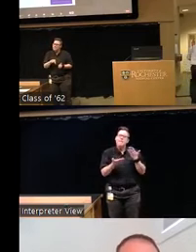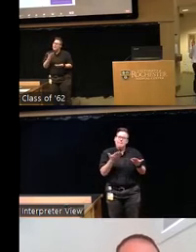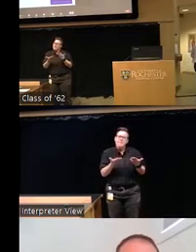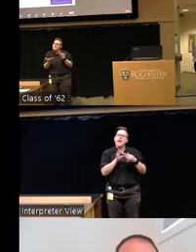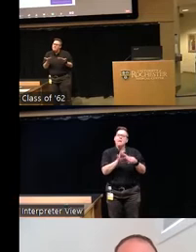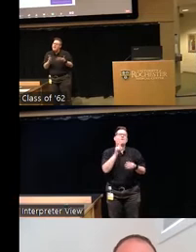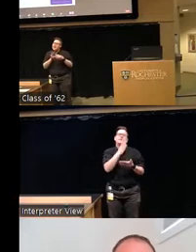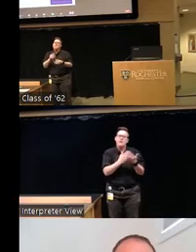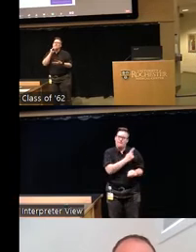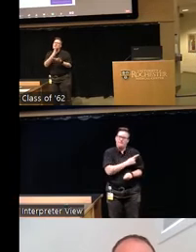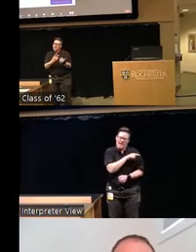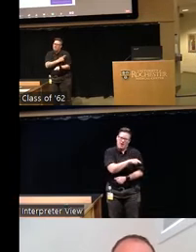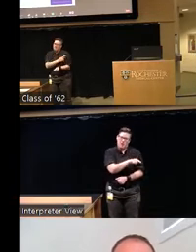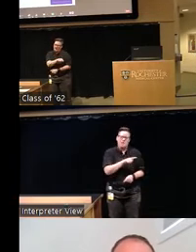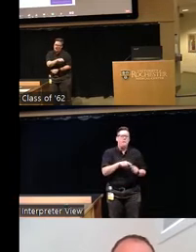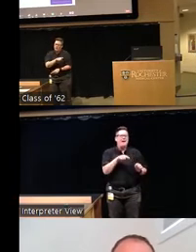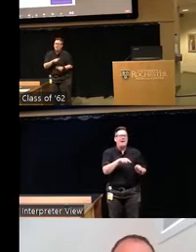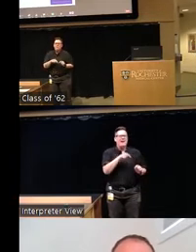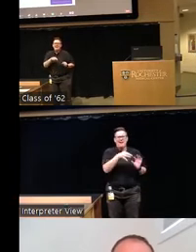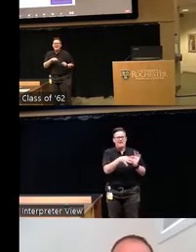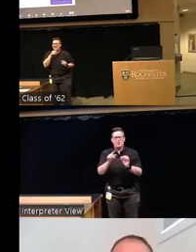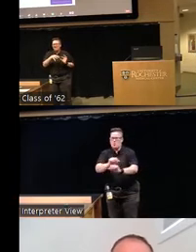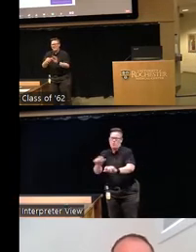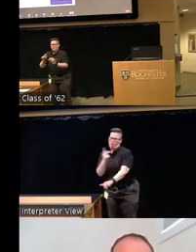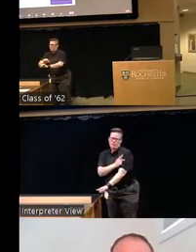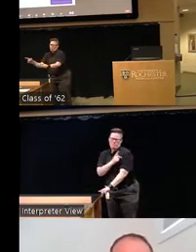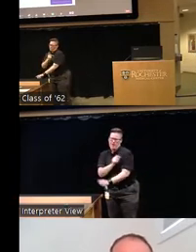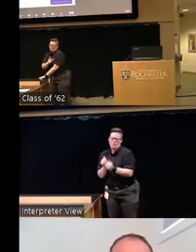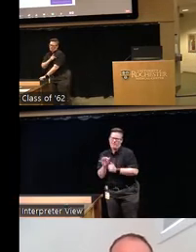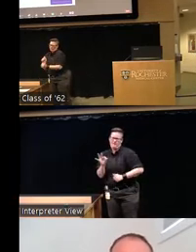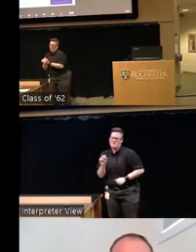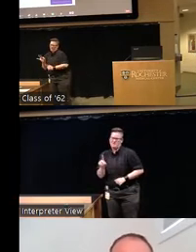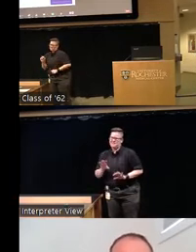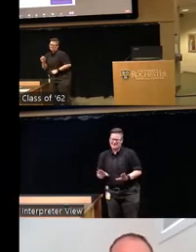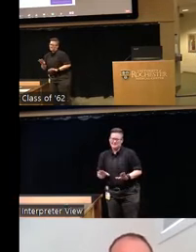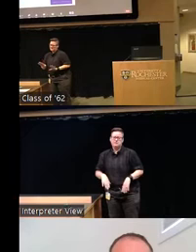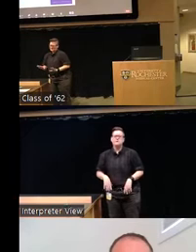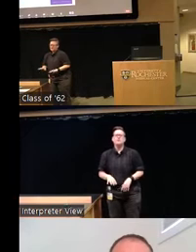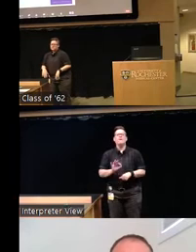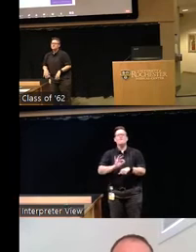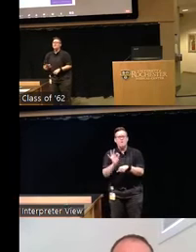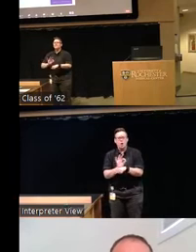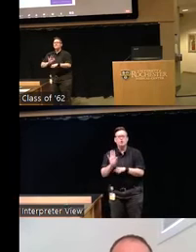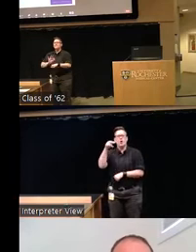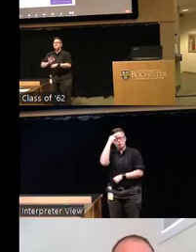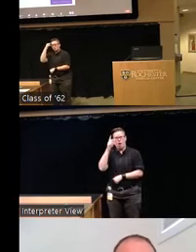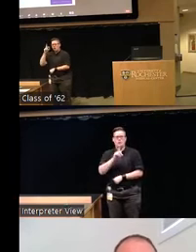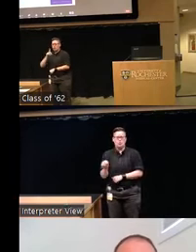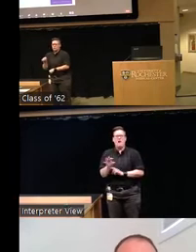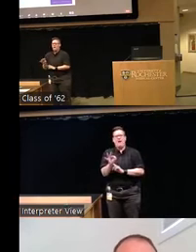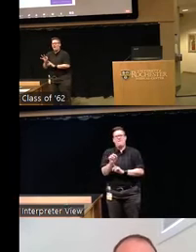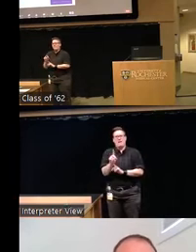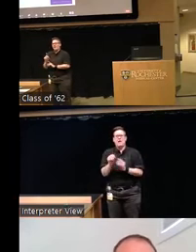some patients, but likely not relevant for all. So we can think about the term functional neurological disorder as